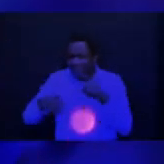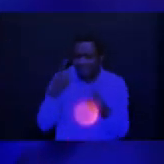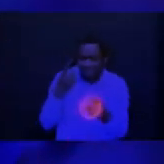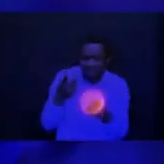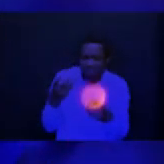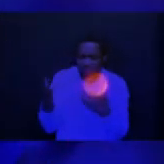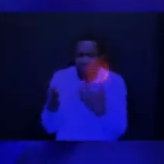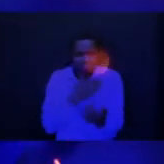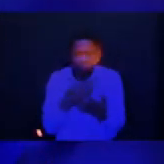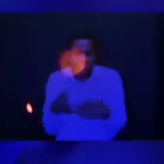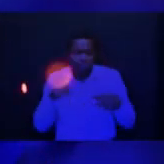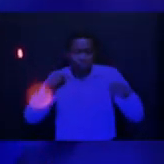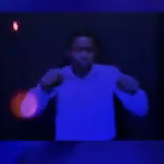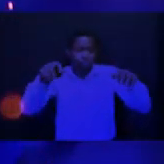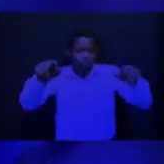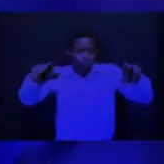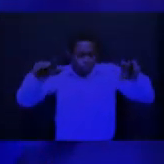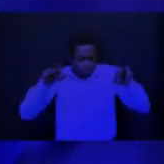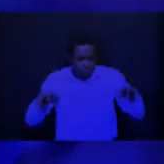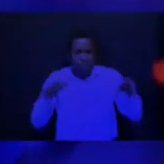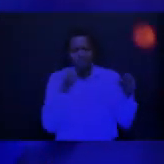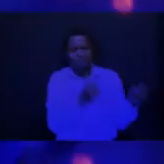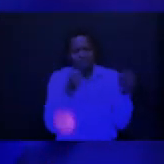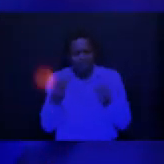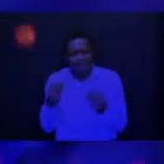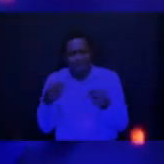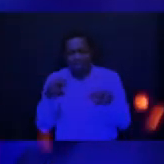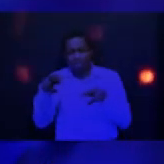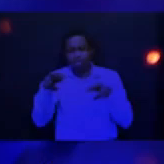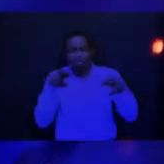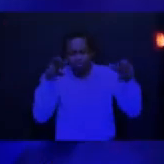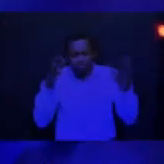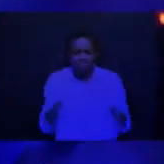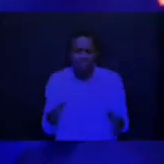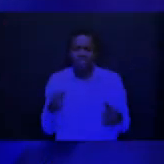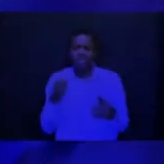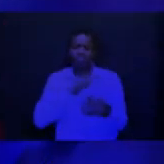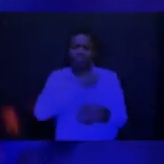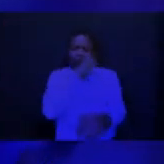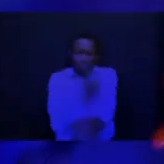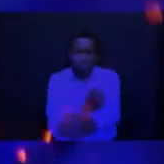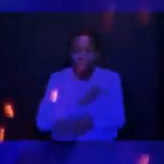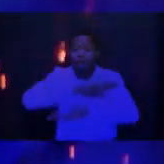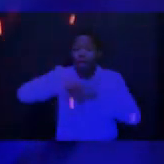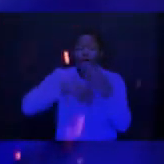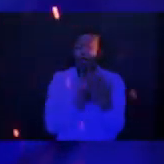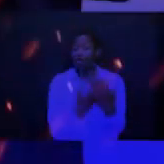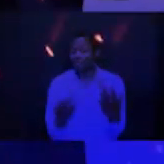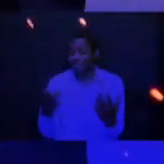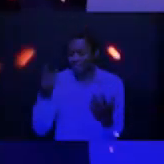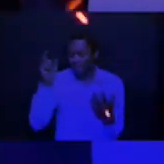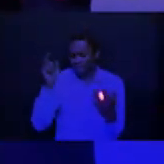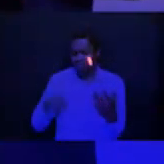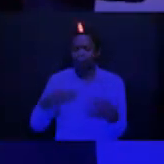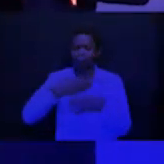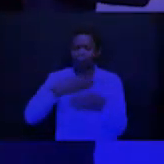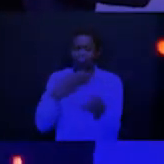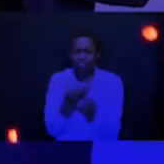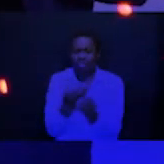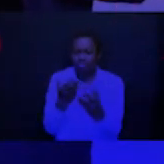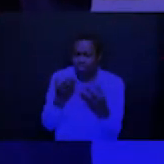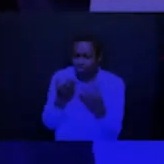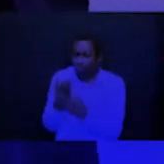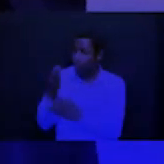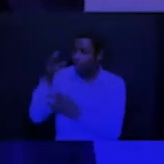or rulers or authorities, all things have been created through him and for him. Now, if you say any mu and our born woman,